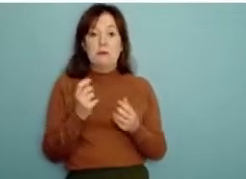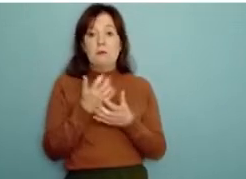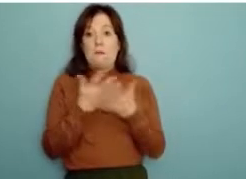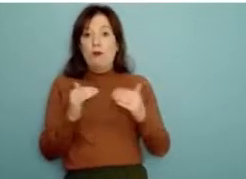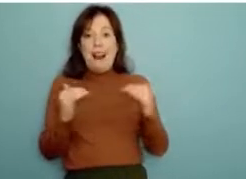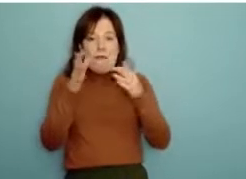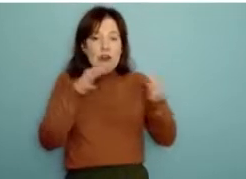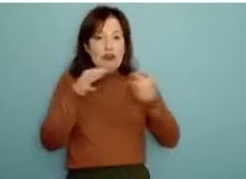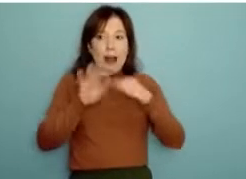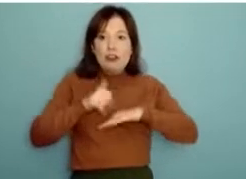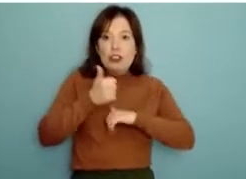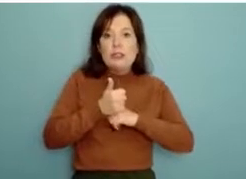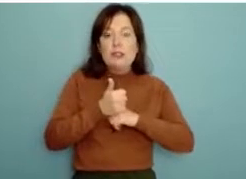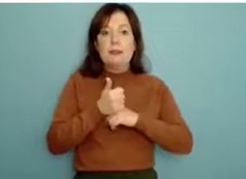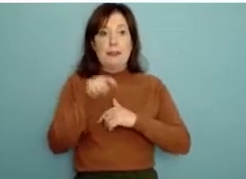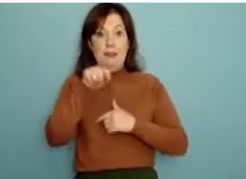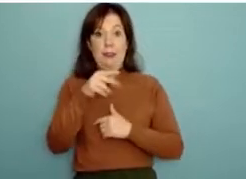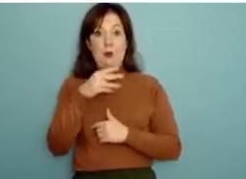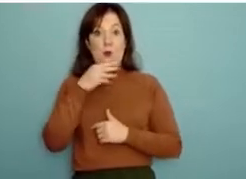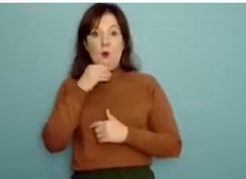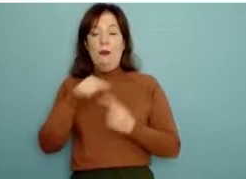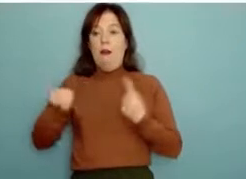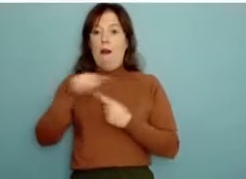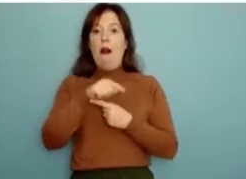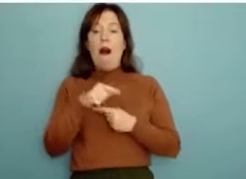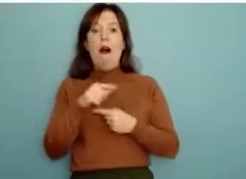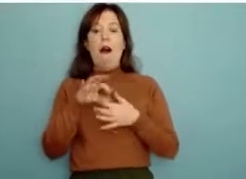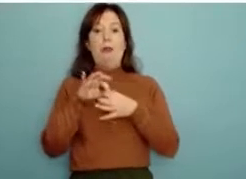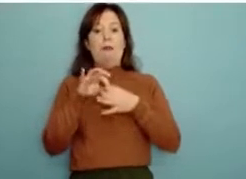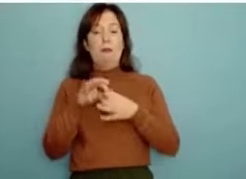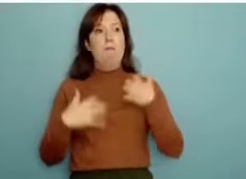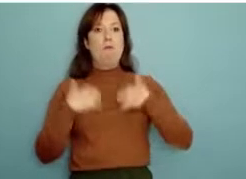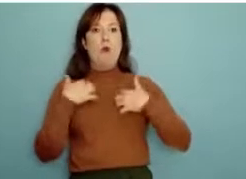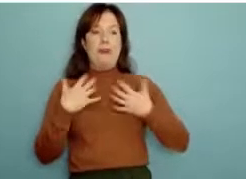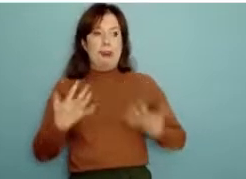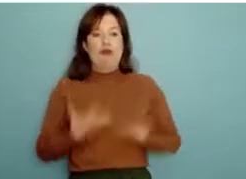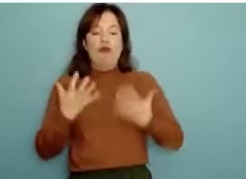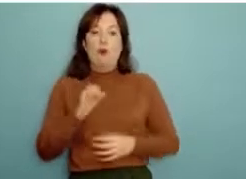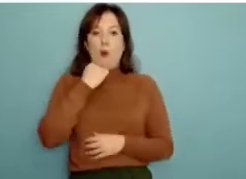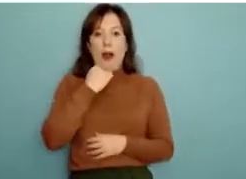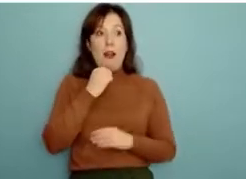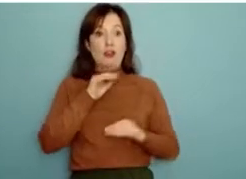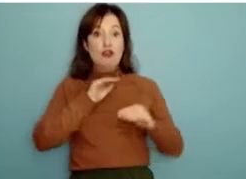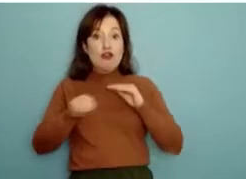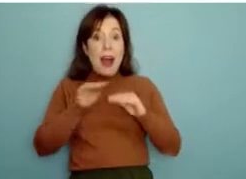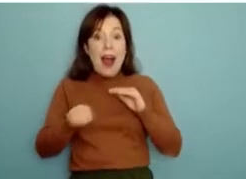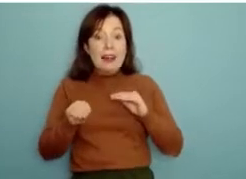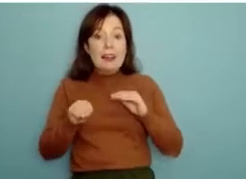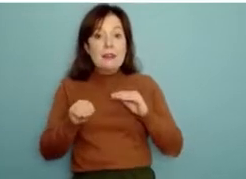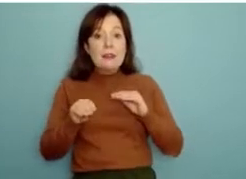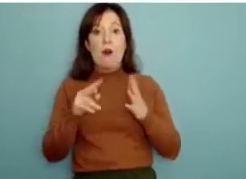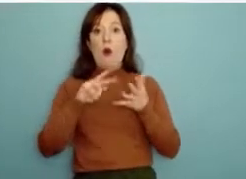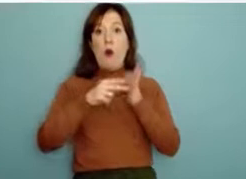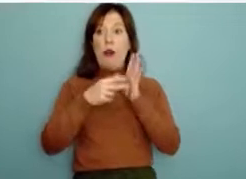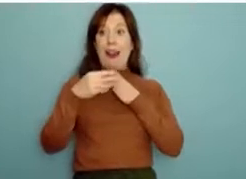strategies aimed at improving practitioner capabilities and motivations, so perhaps through training, strong organisational leadership